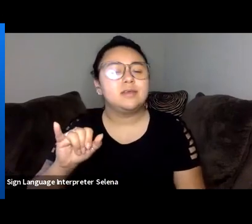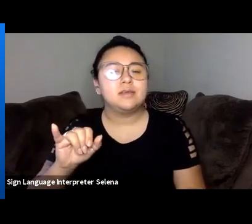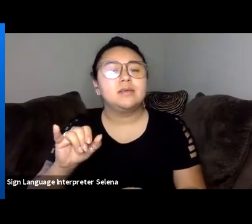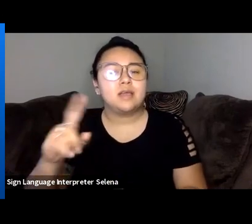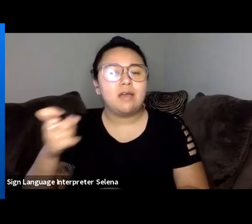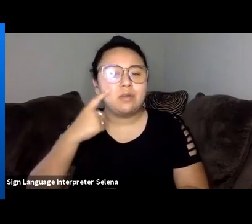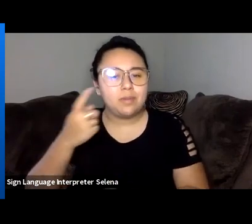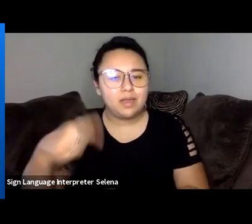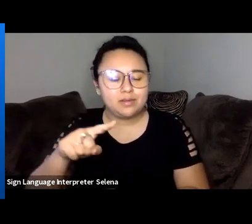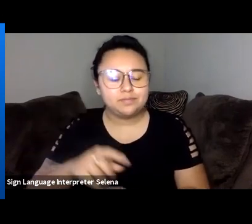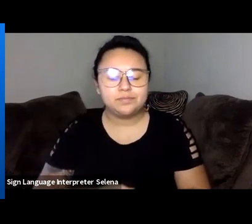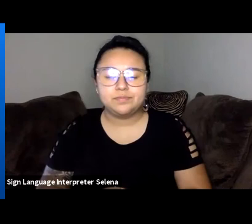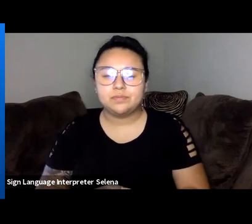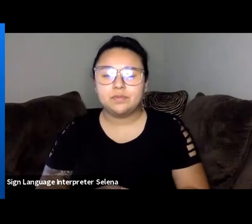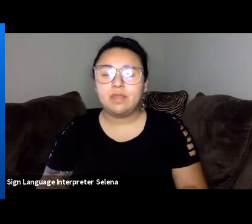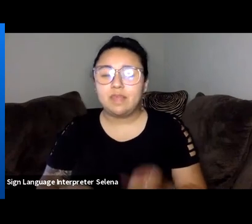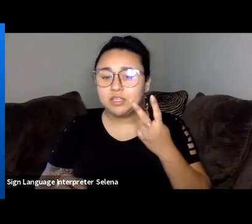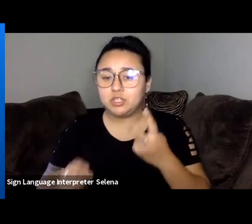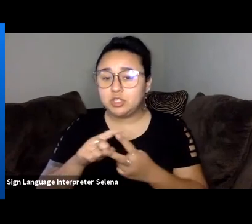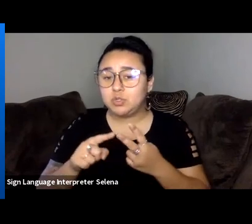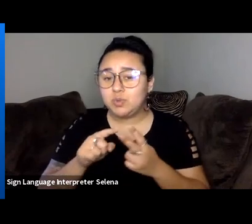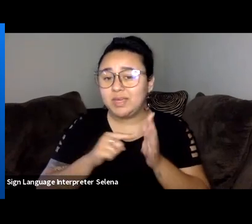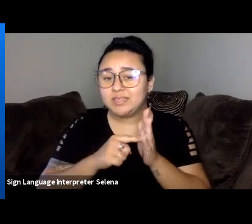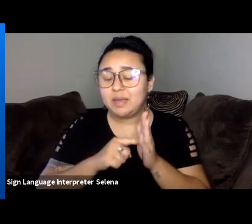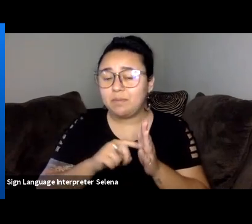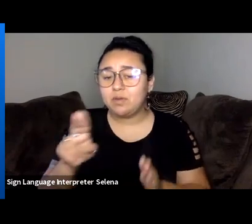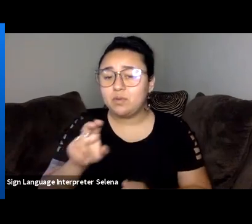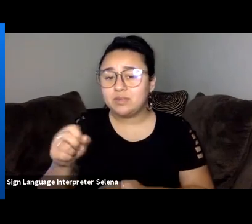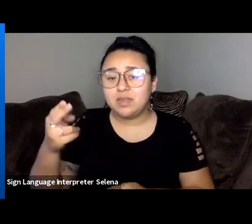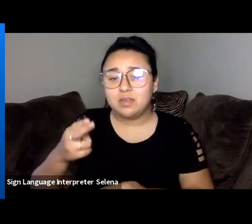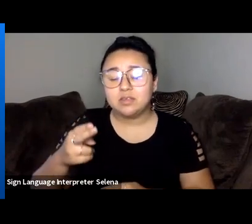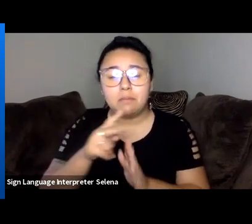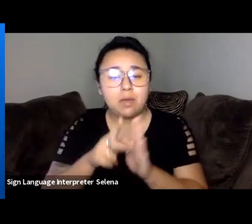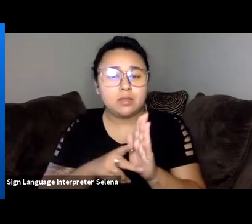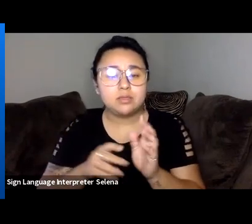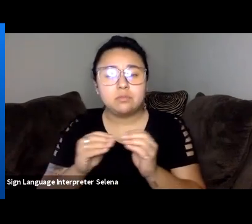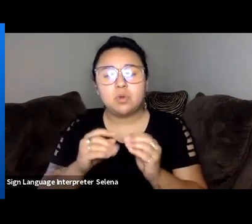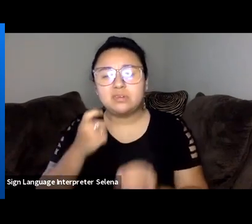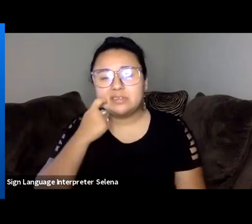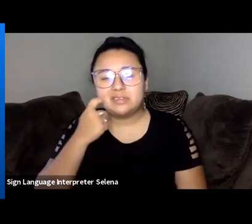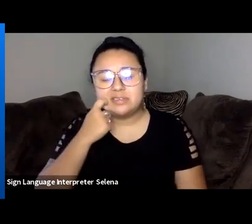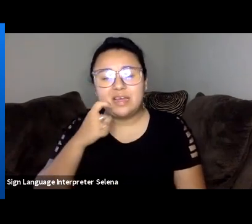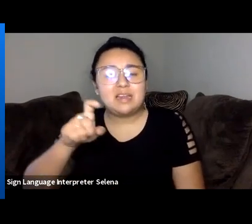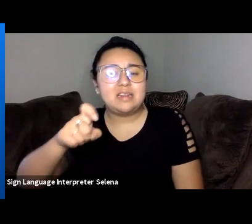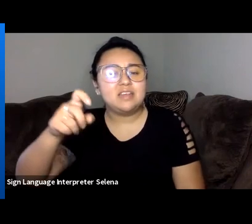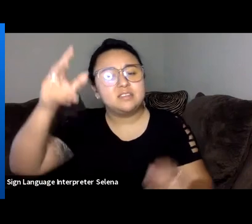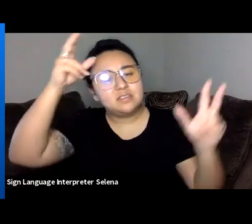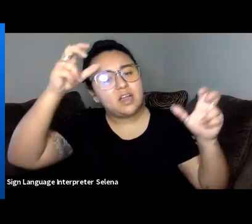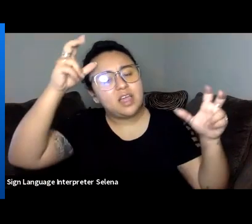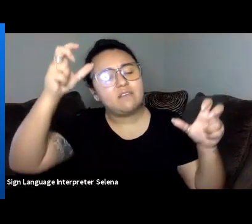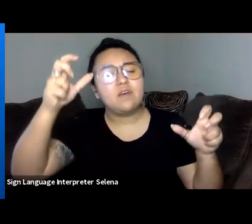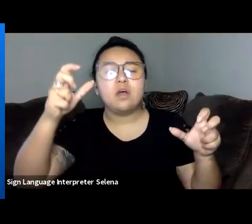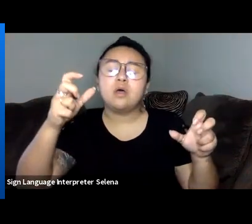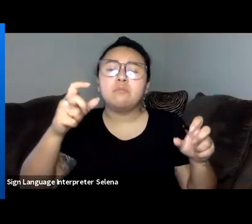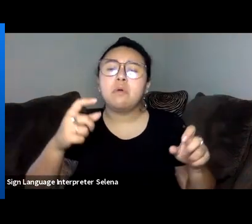in terms of United States history and US foreign policy, in more recent times, that necessary evil rhetoric normalizes this kind